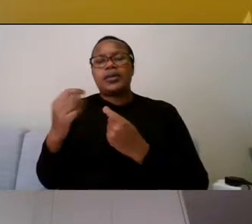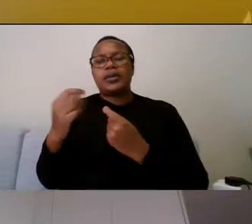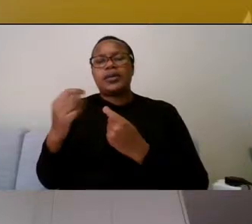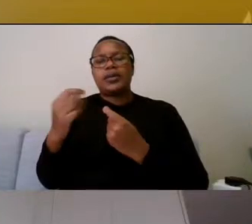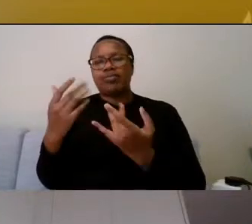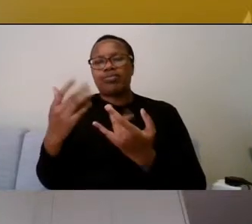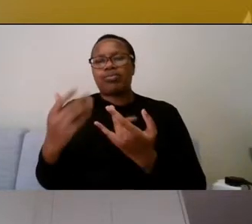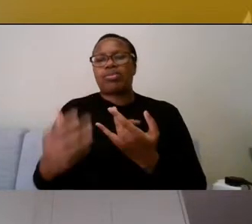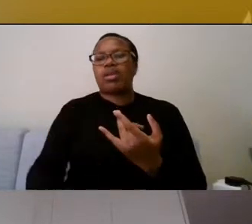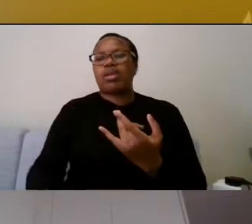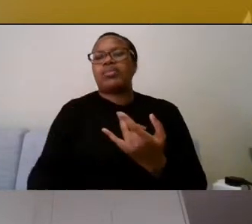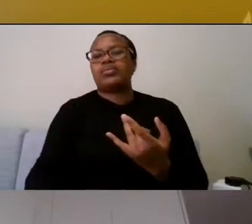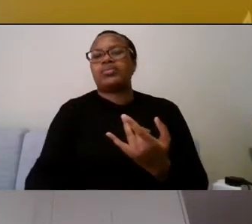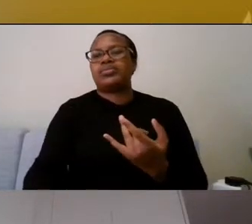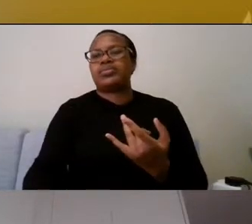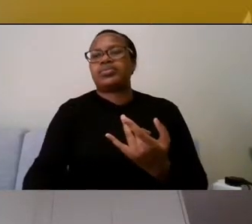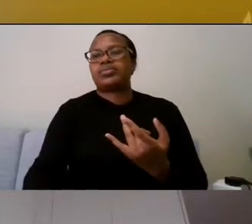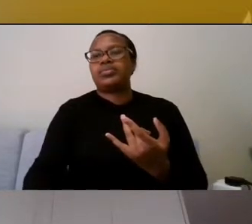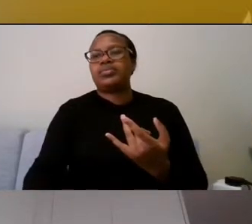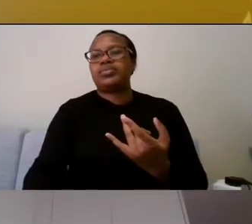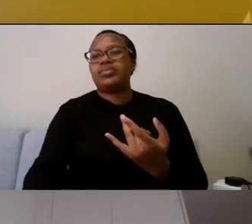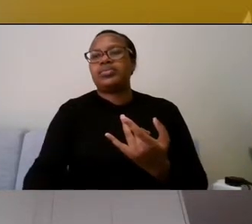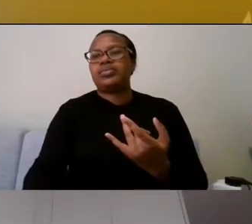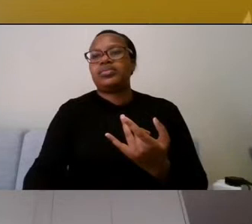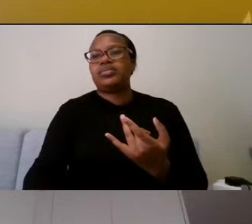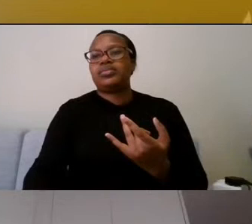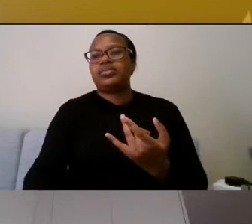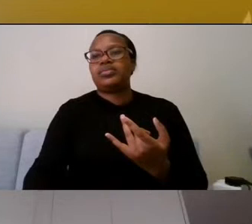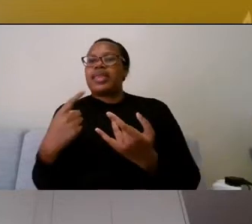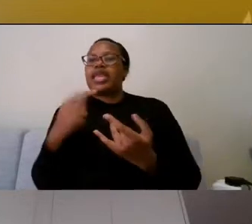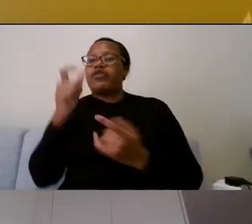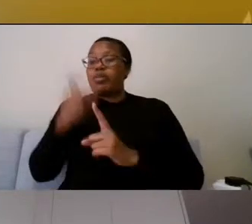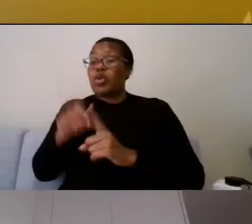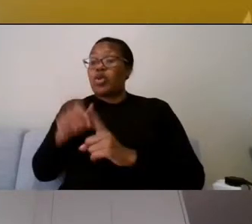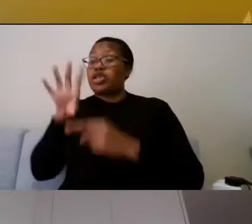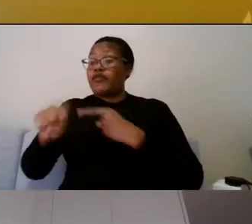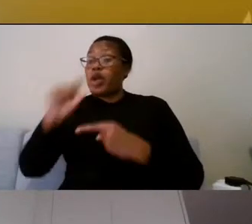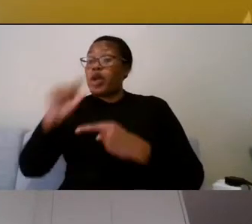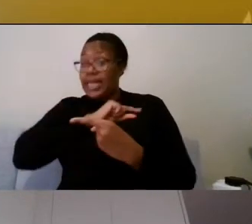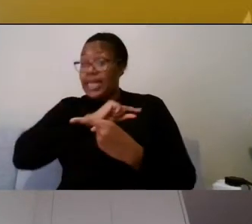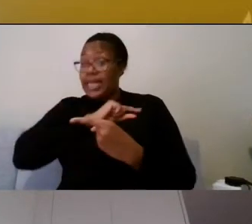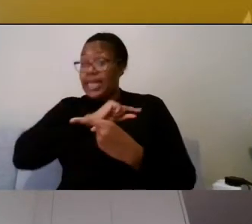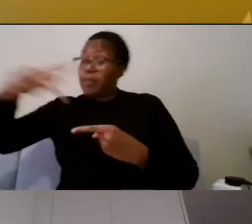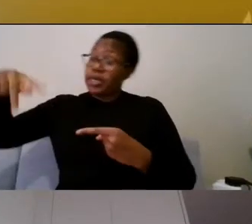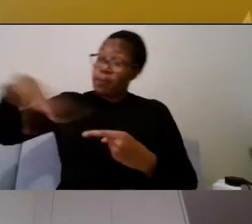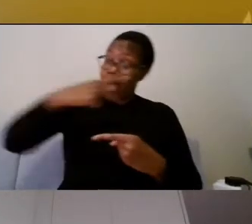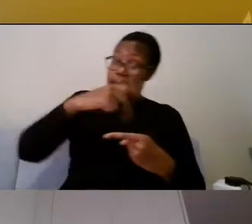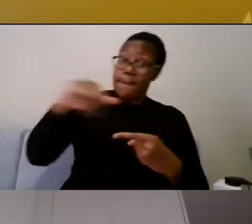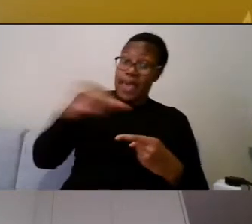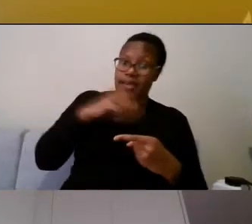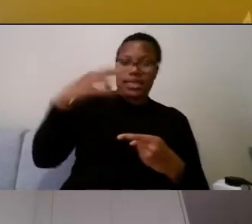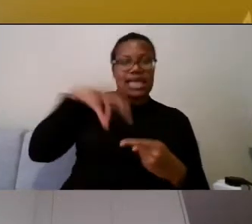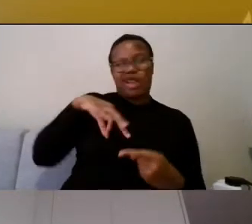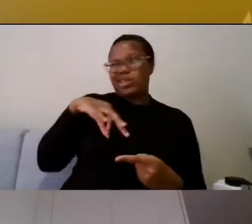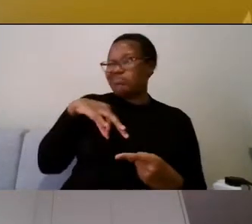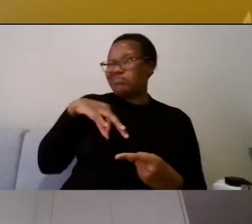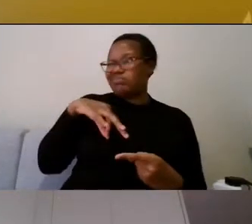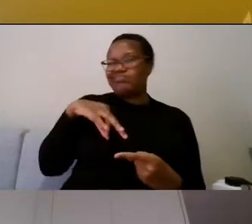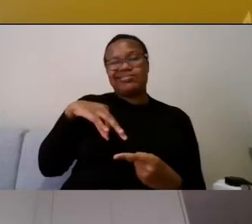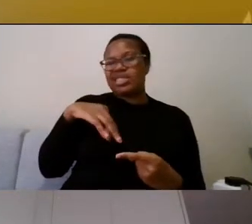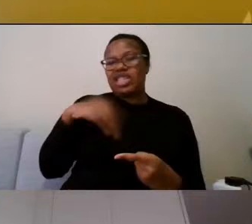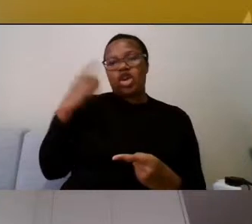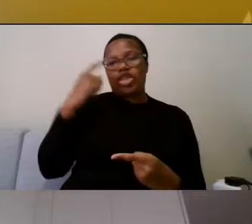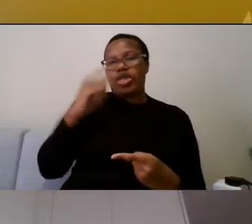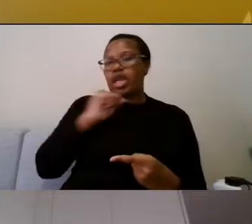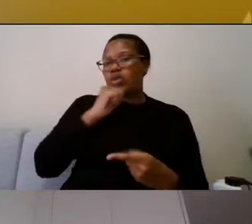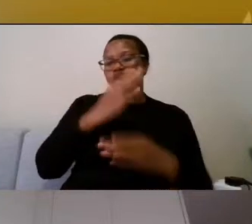you know, if they're found guilty, they must pay back the salary. I don't think that would work in terms of labour